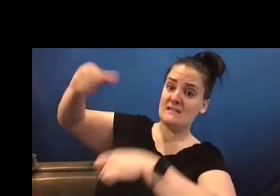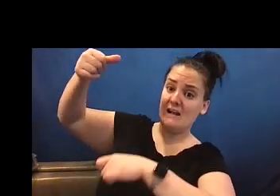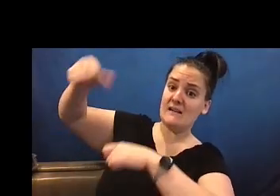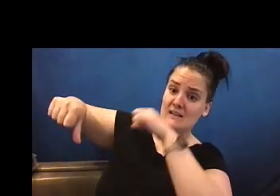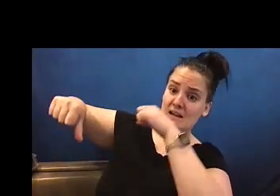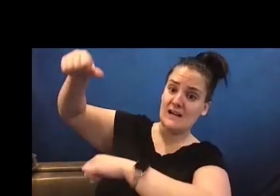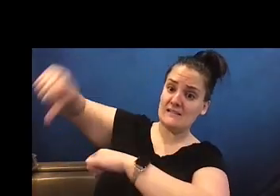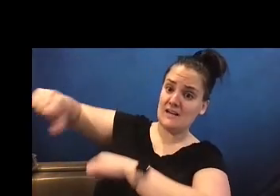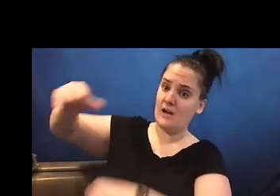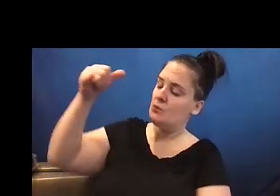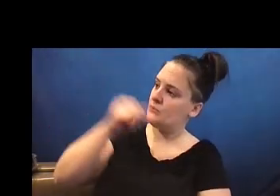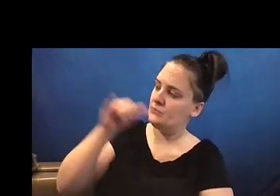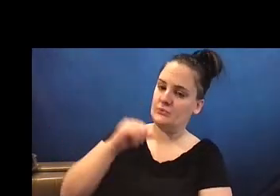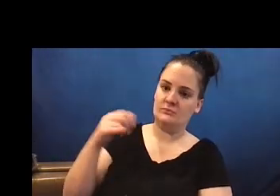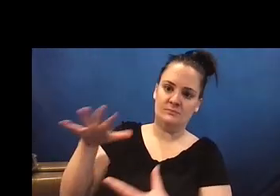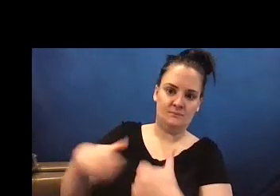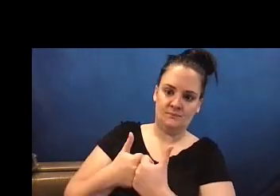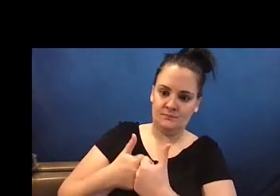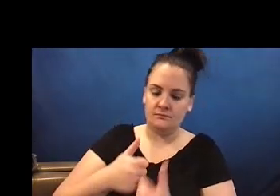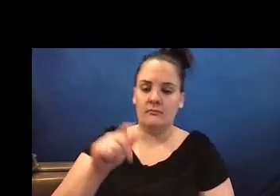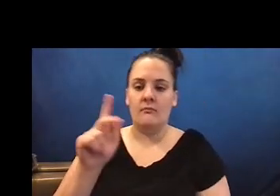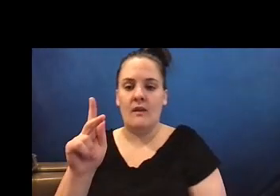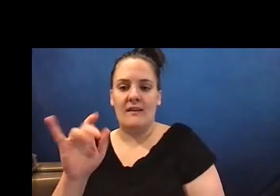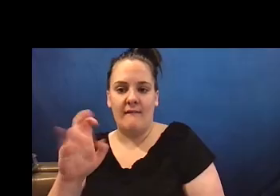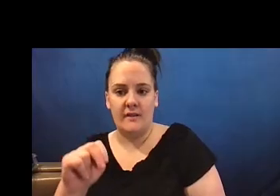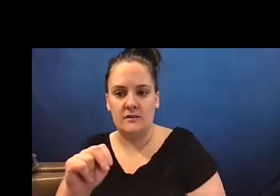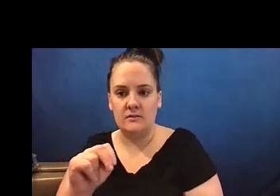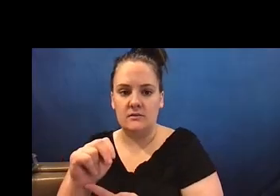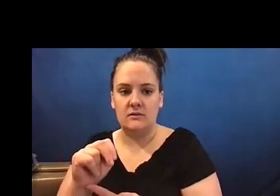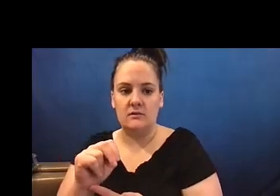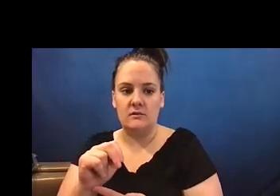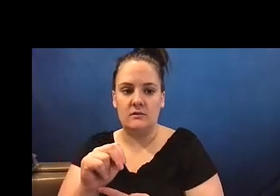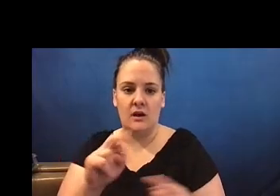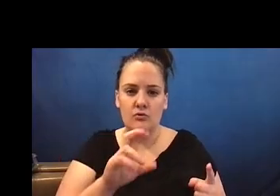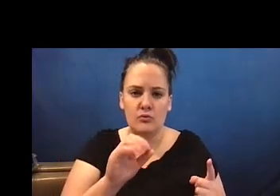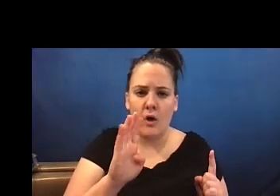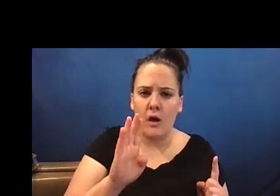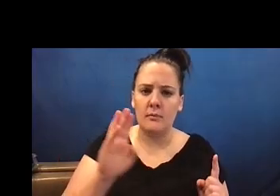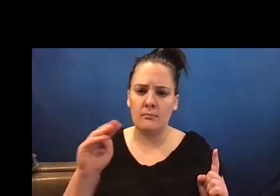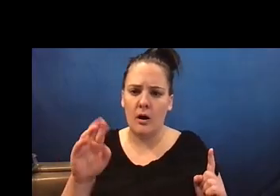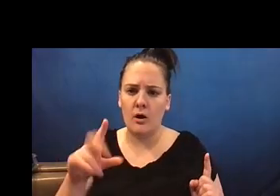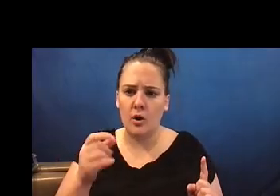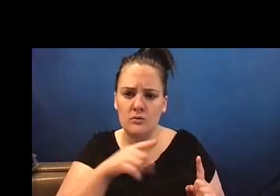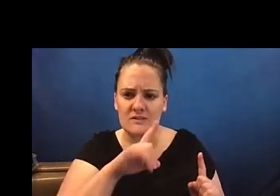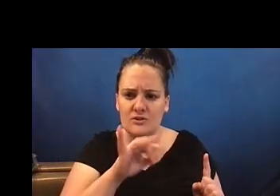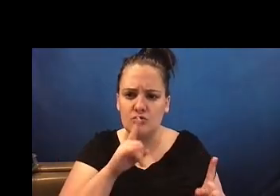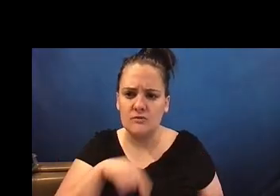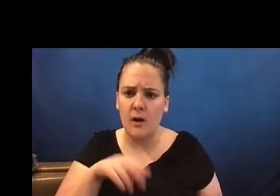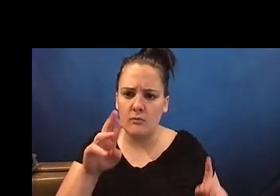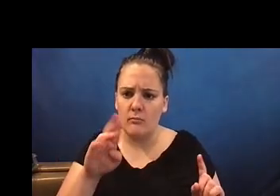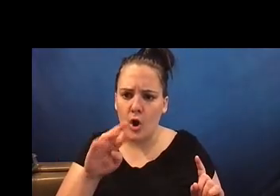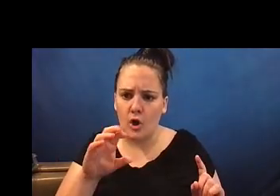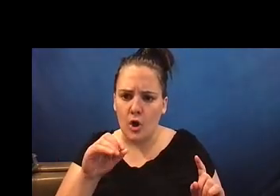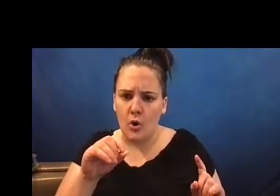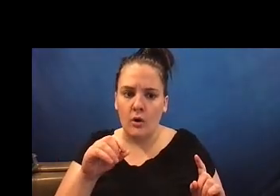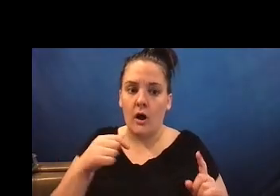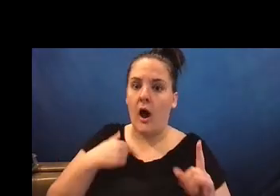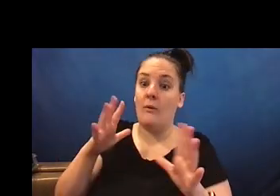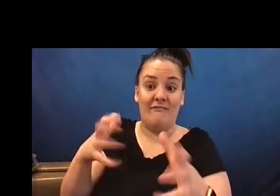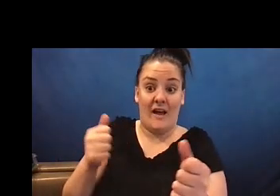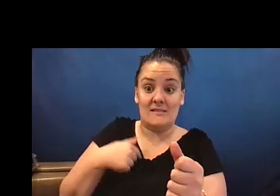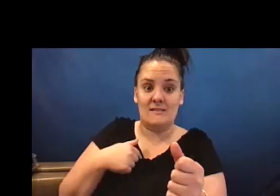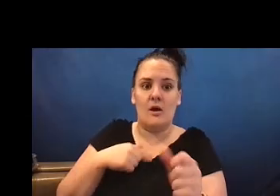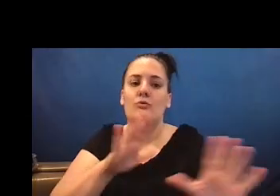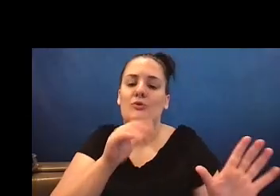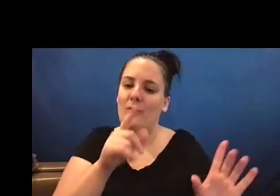of us. And we did, Kevin, we did, Rob, Margot, I don't think I got you on this one, right? Yeah, I'll go really fast, you guys. No, I'd no, echo. you don't